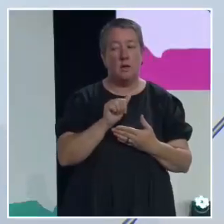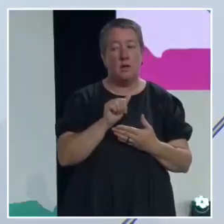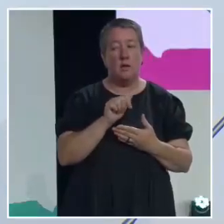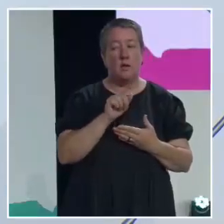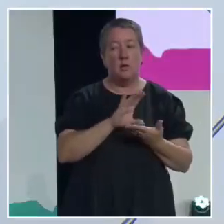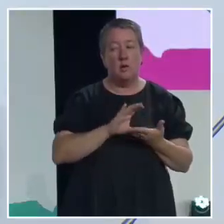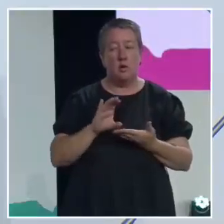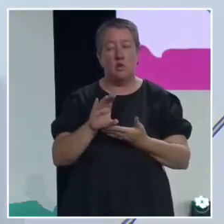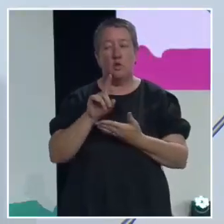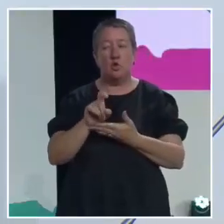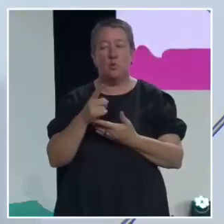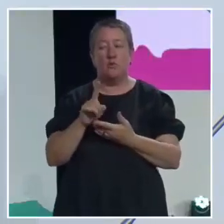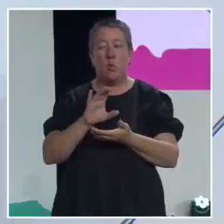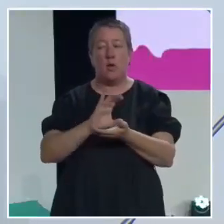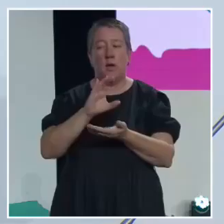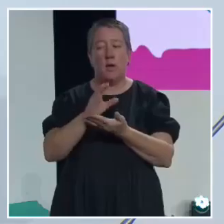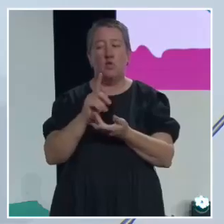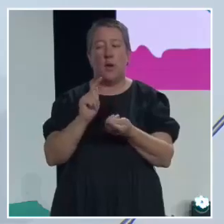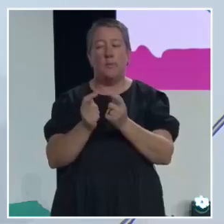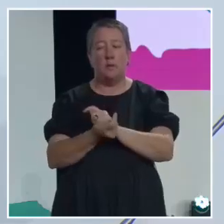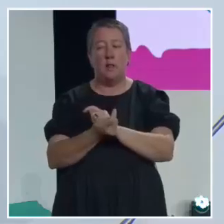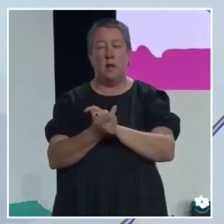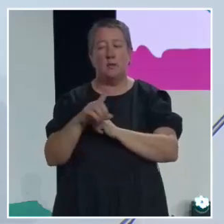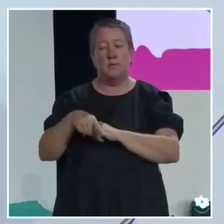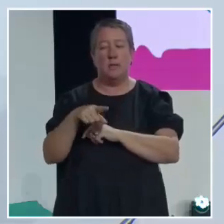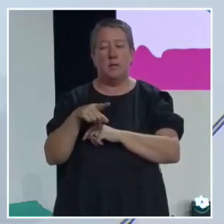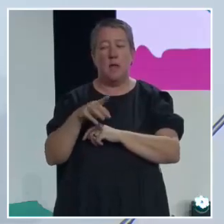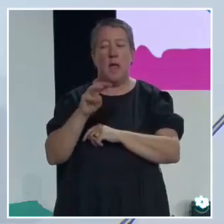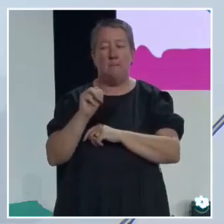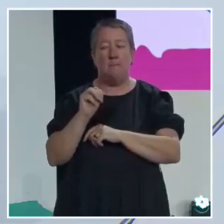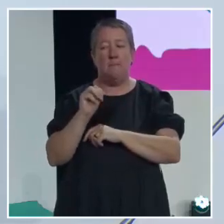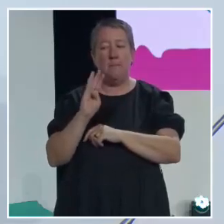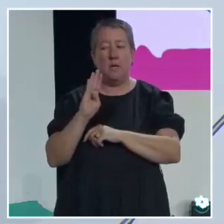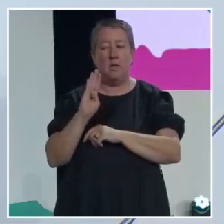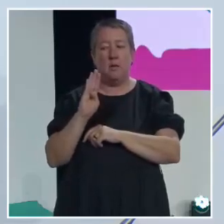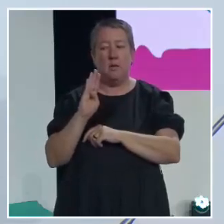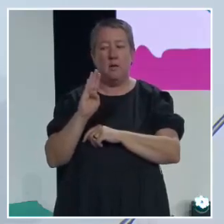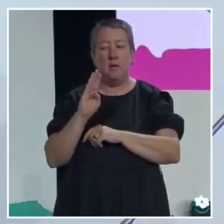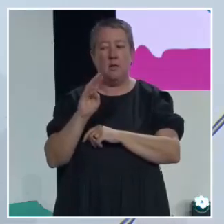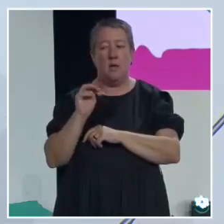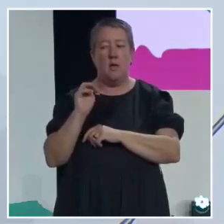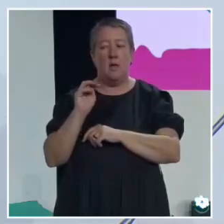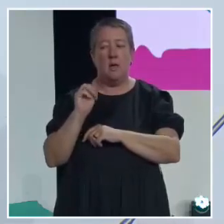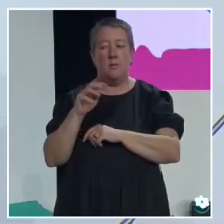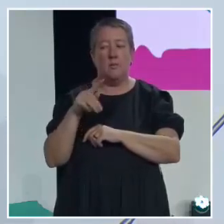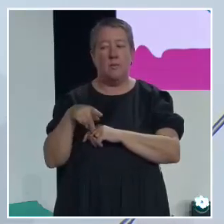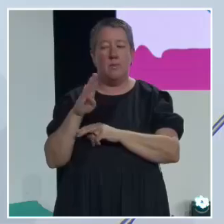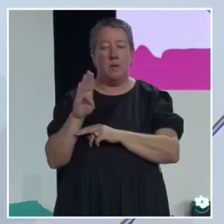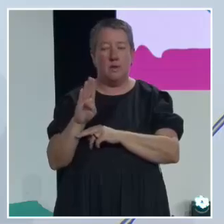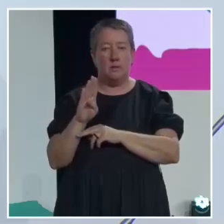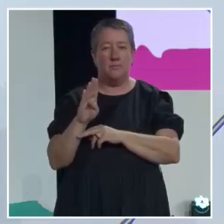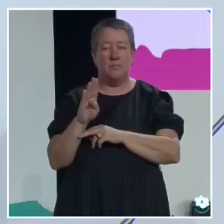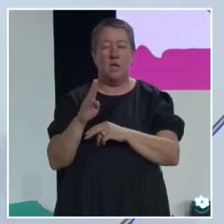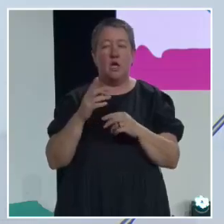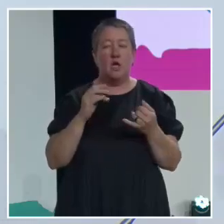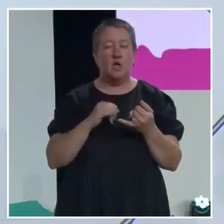Second, the issue of perception, of the risk perception, can only be tackled through transparency. And so I